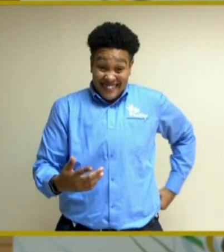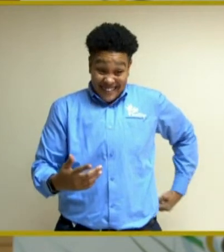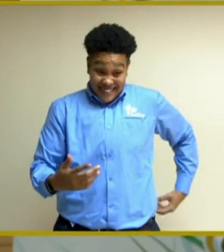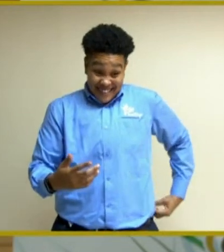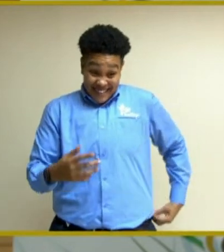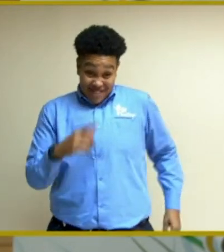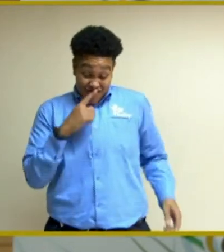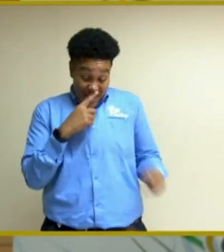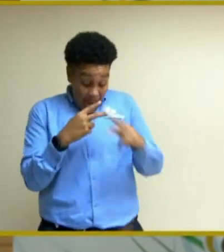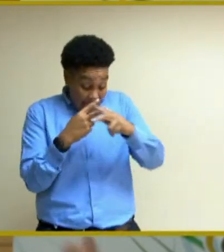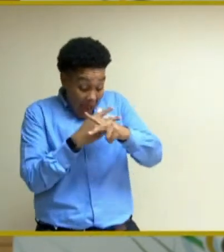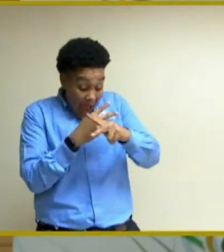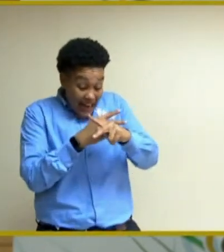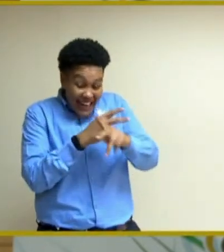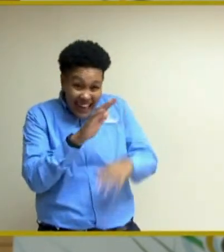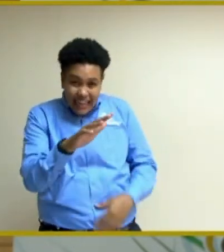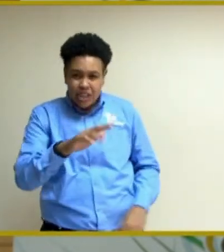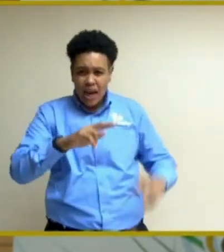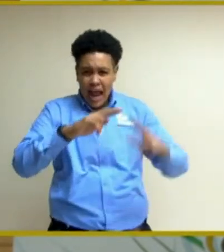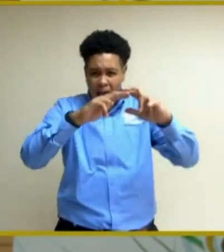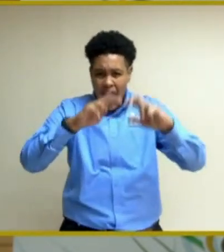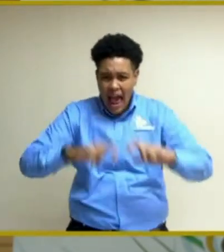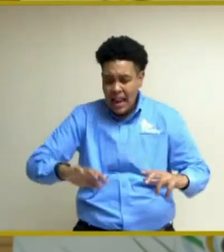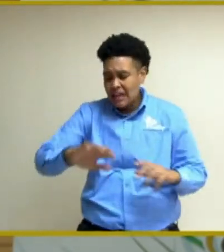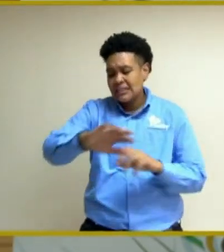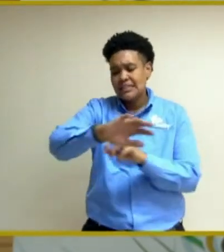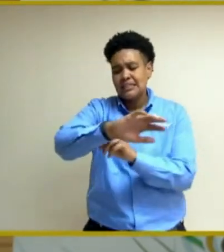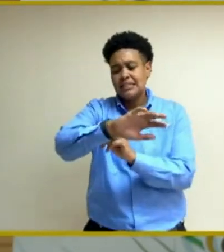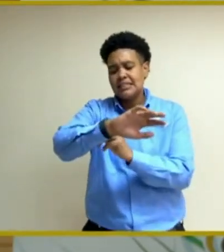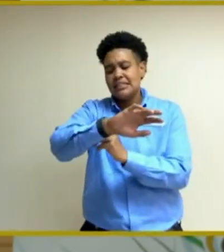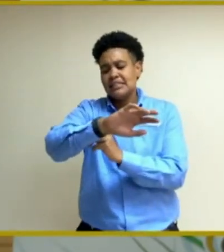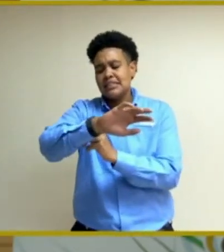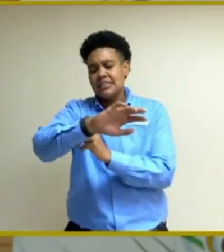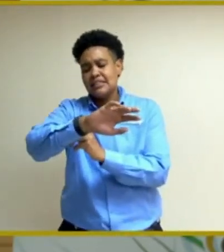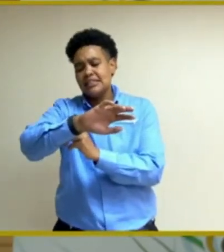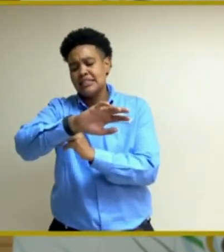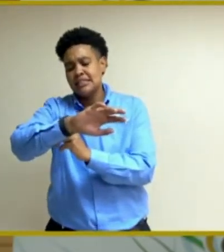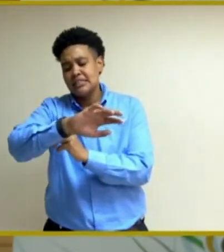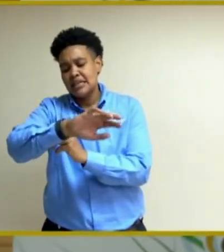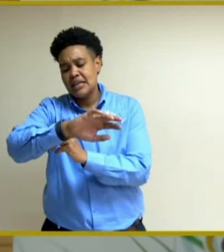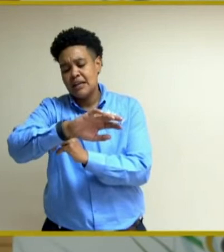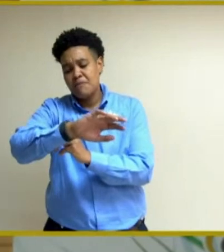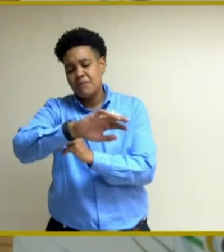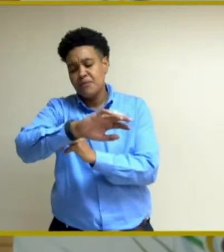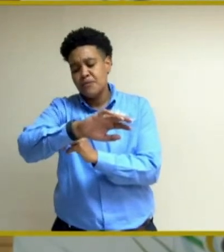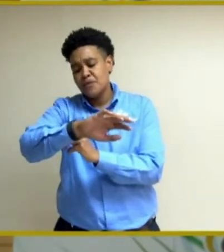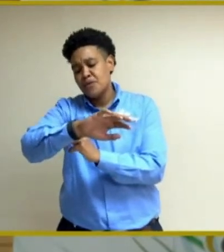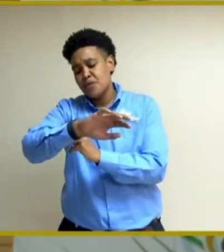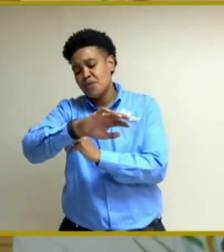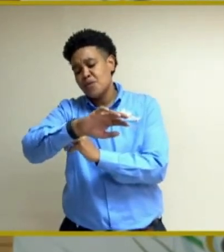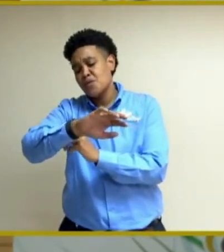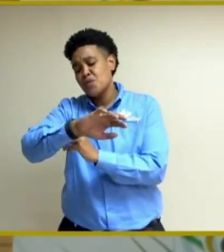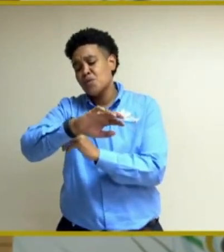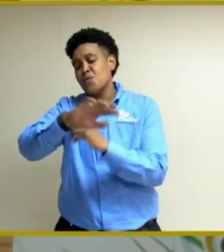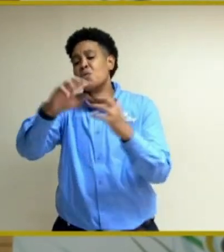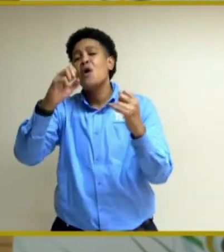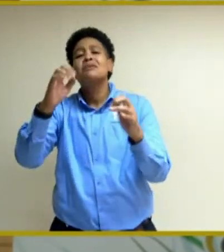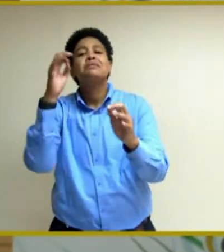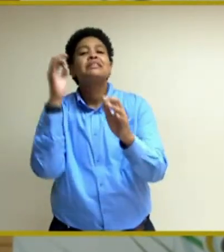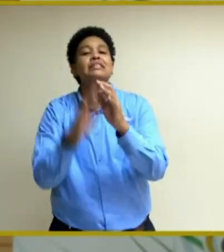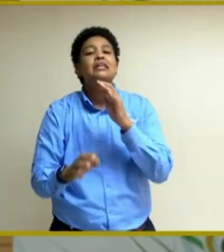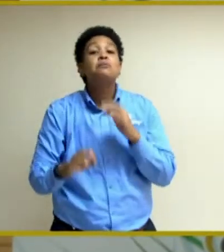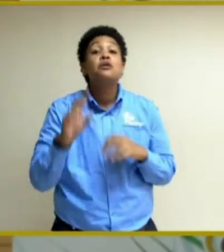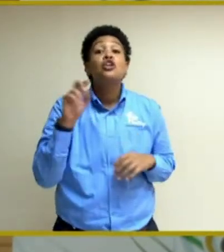calculation, analysis. I want to be as simple as possible. In other words, Dr. Webster-Carr could easily be a math teacher or